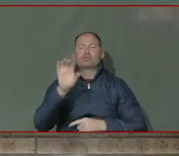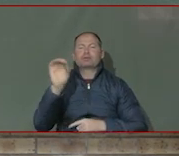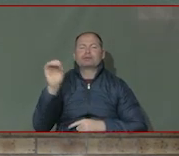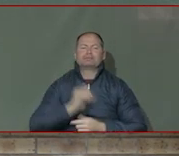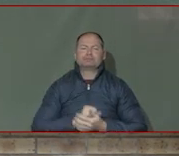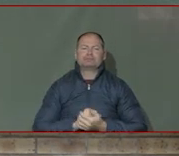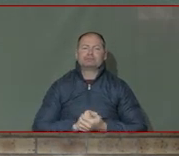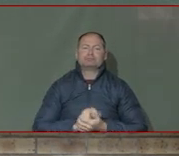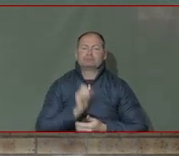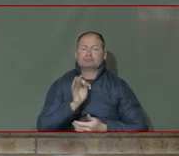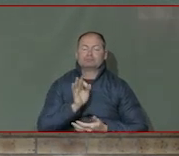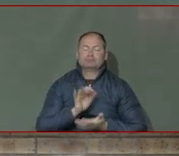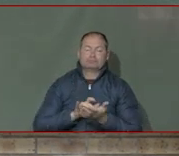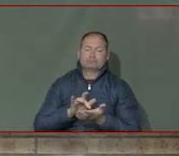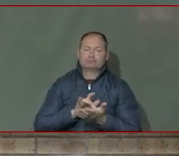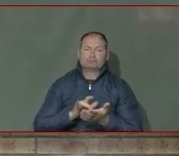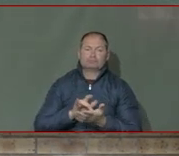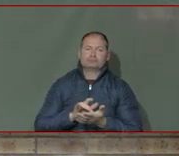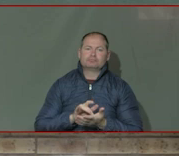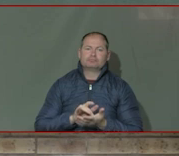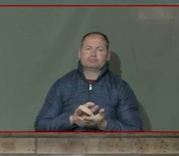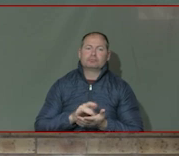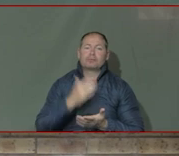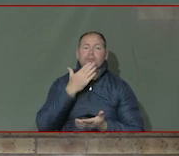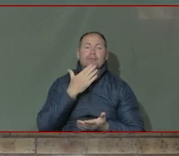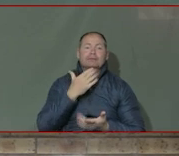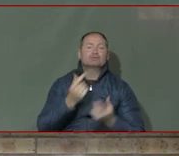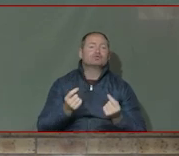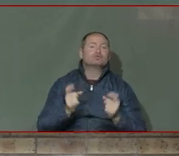do this calculation, who can do that calculation